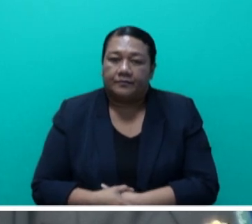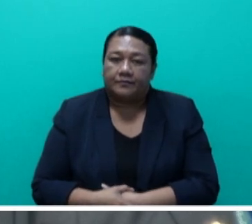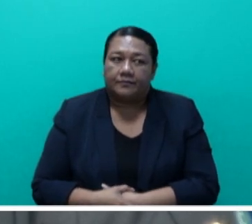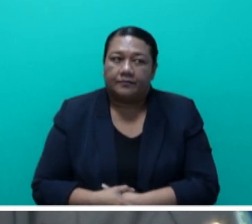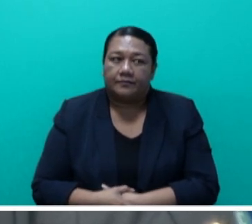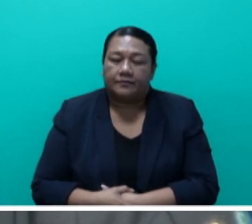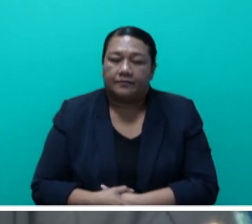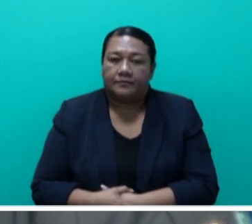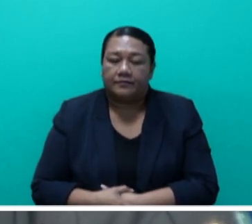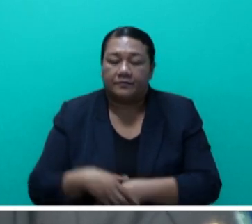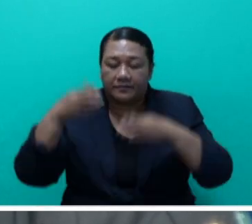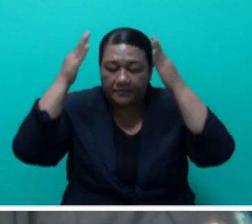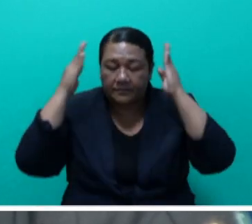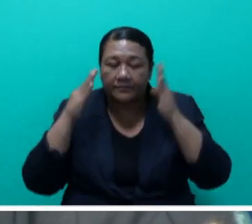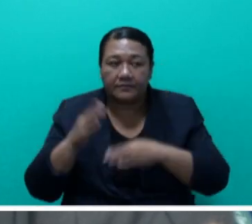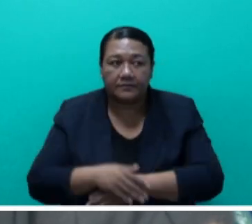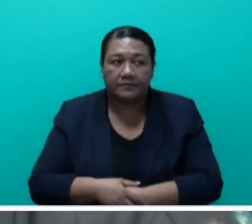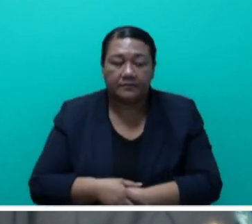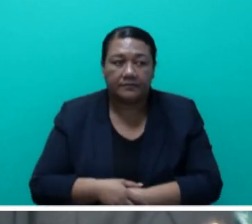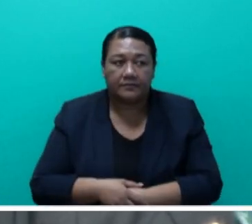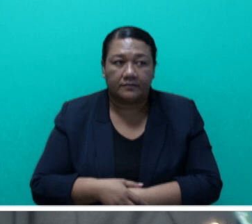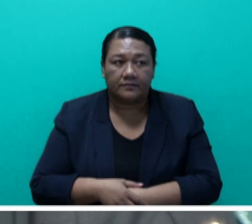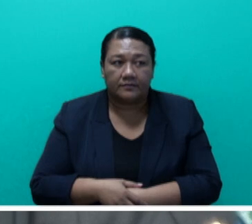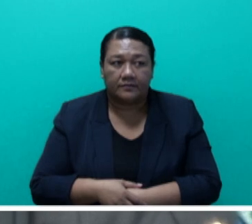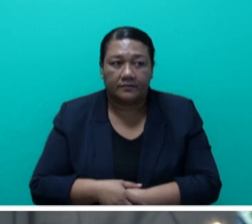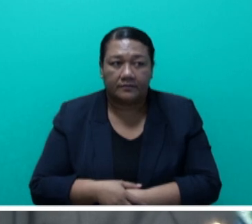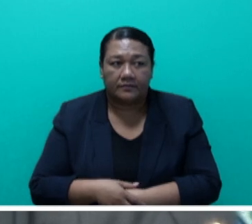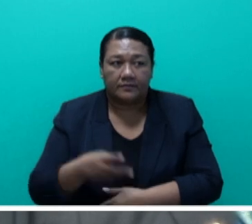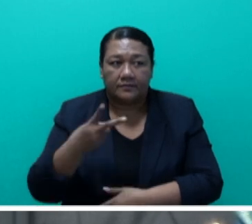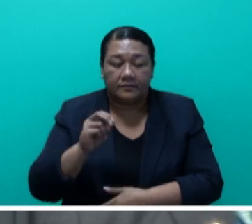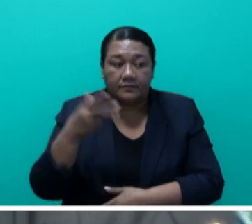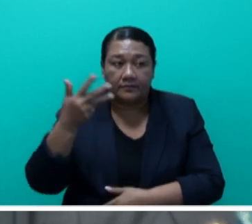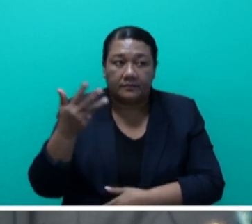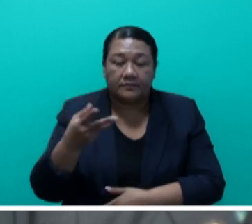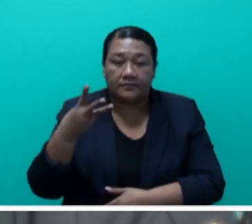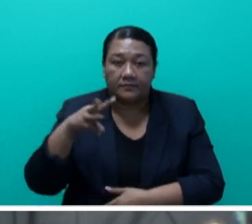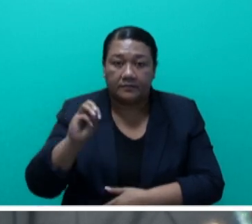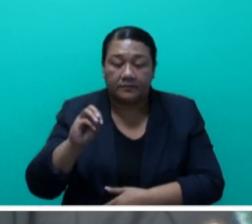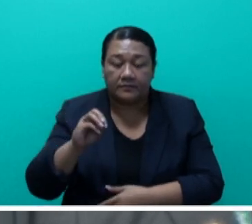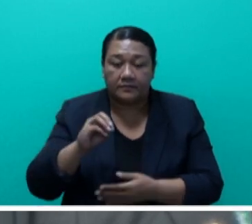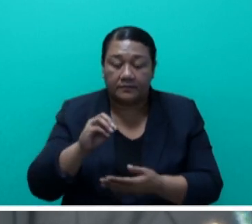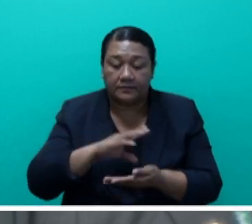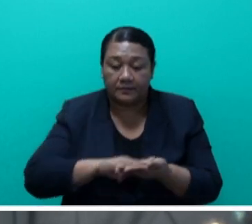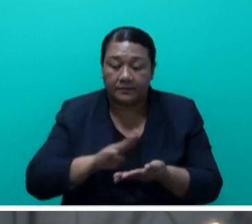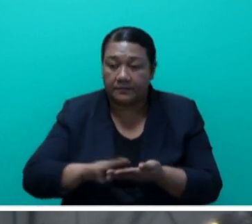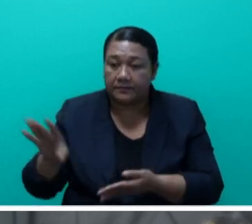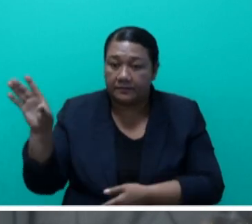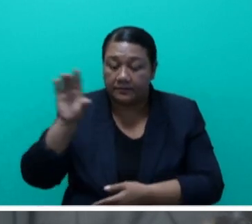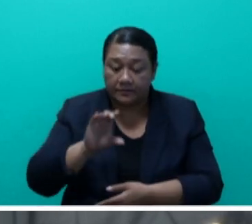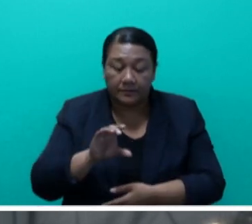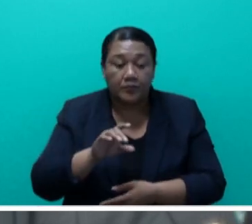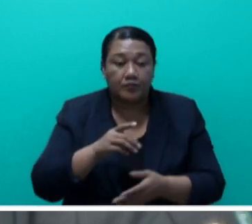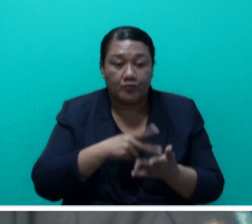Mr. Speaker, sir, in January 2019, the 30 million trees in 15 years program